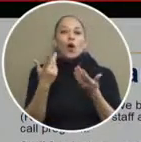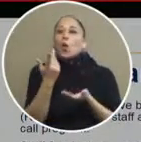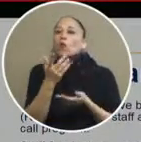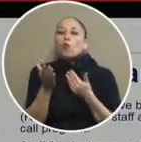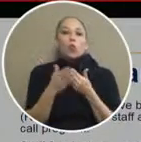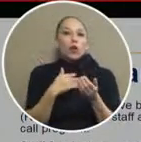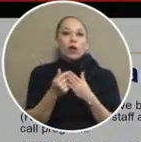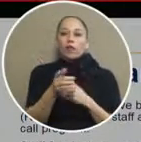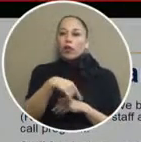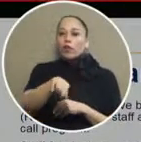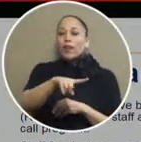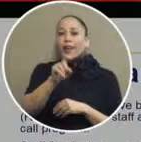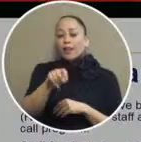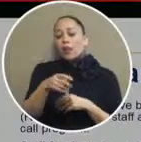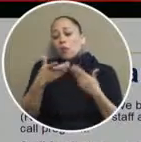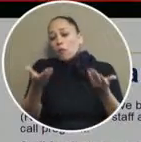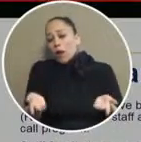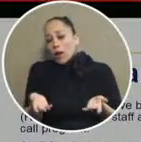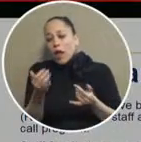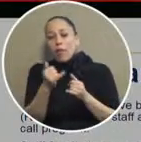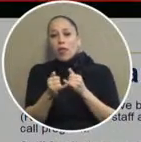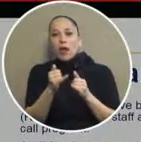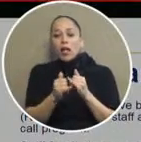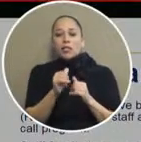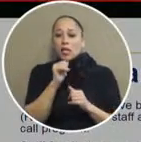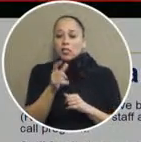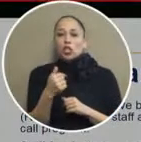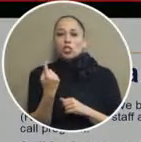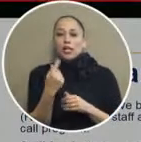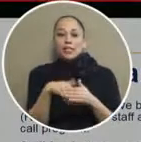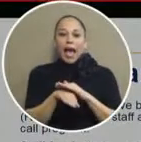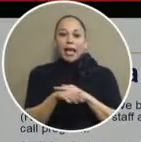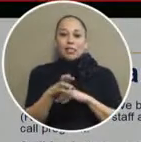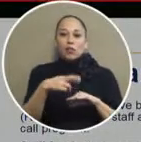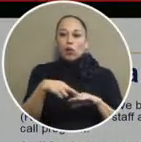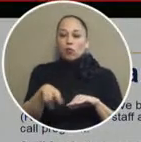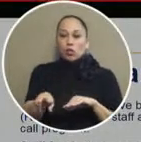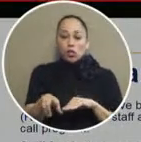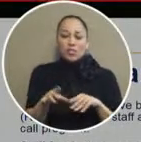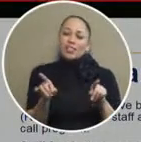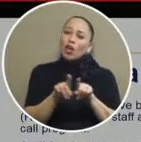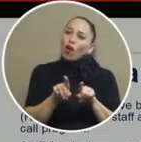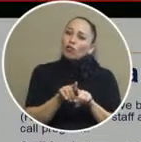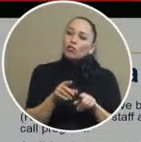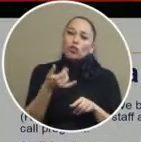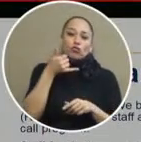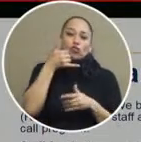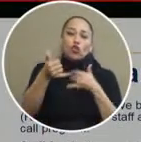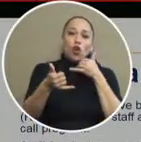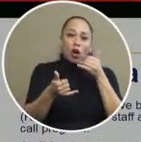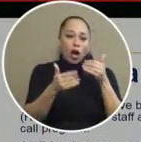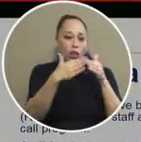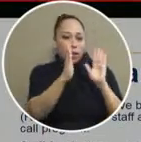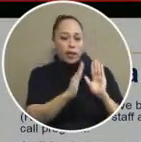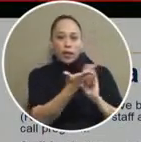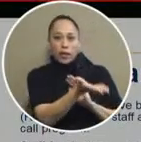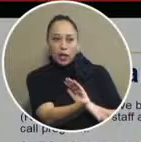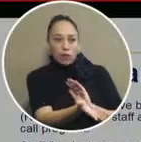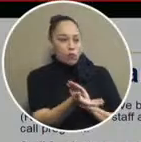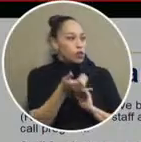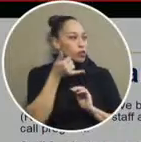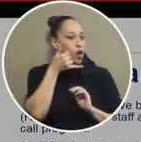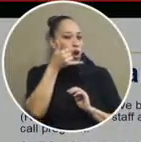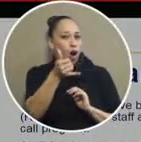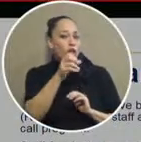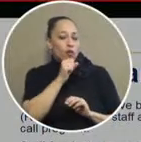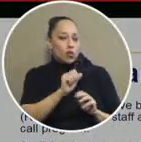of. But at the end of the day, it's not just access to resources, it's about calling our neighbors, calling seniors, and